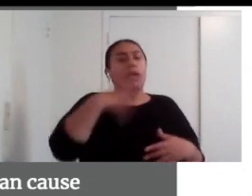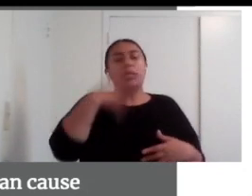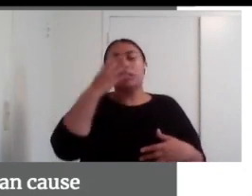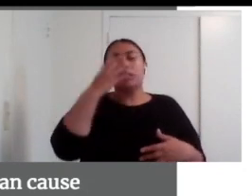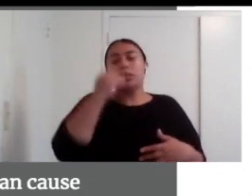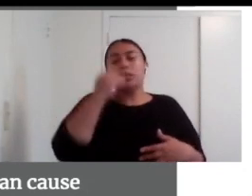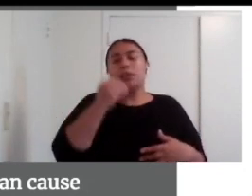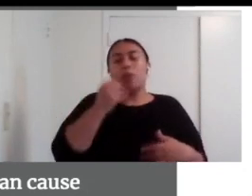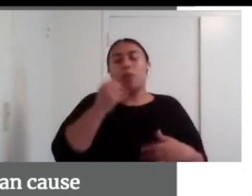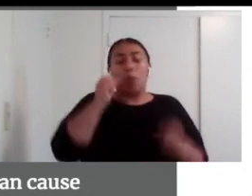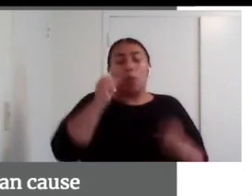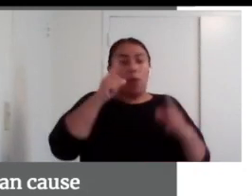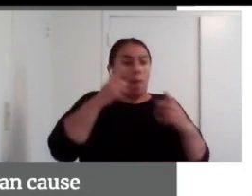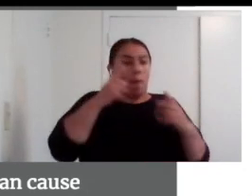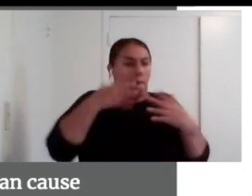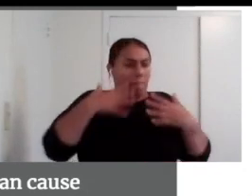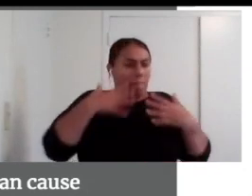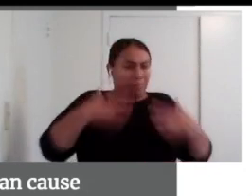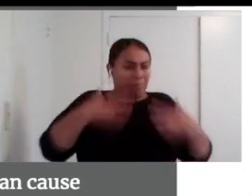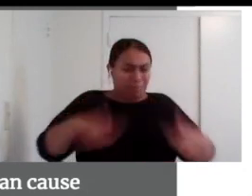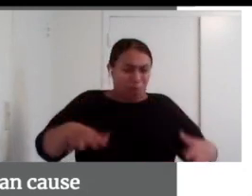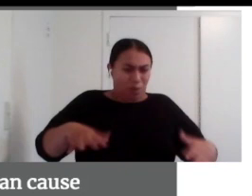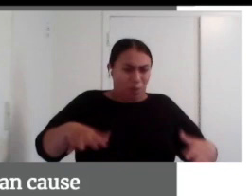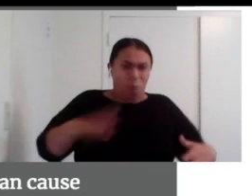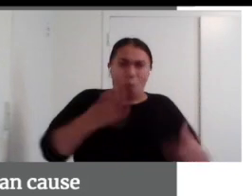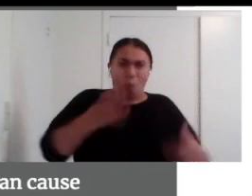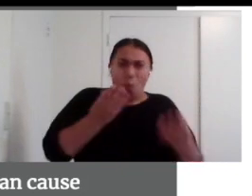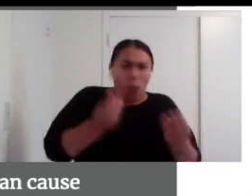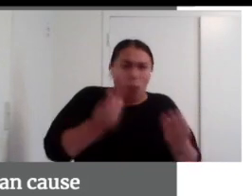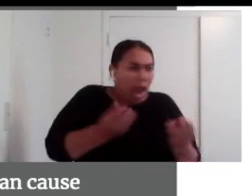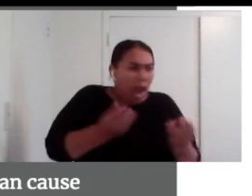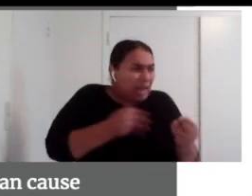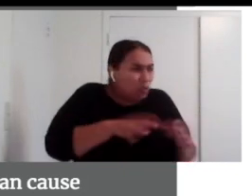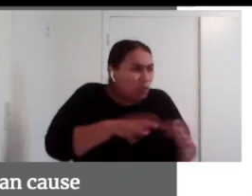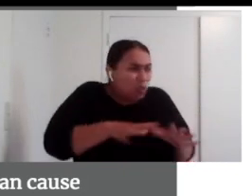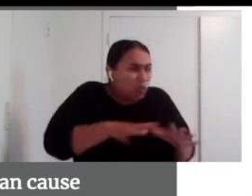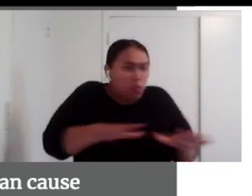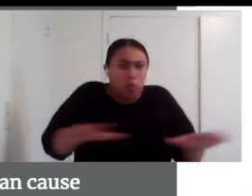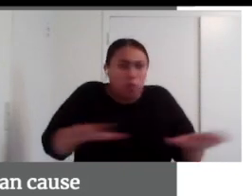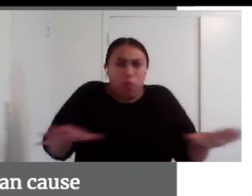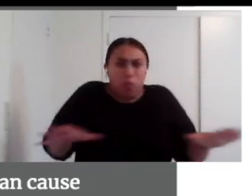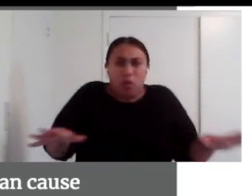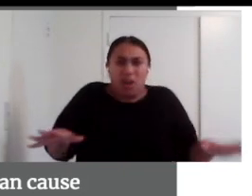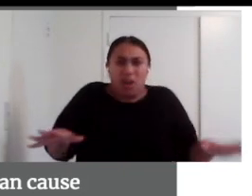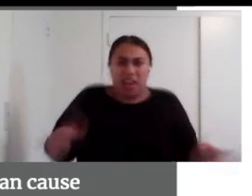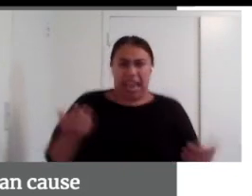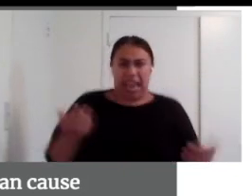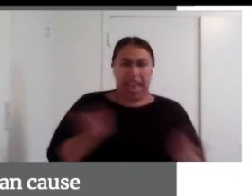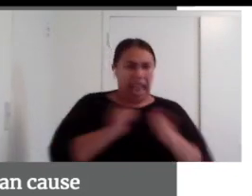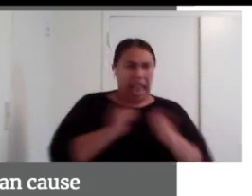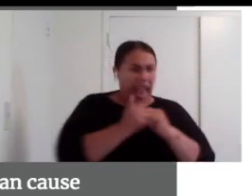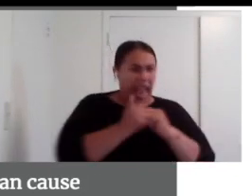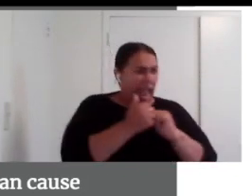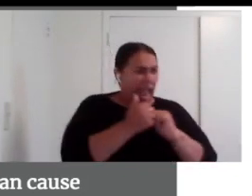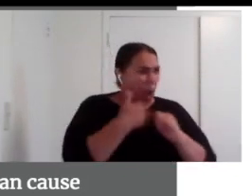patient into the hospital. You now have the risk of multi-organ failure, which is ultimately what these patients suffer from. This is very,